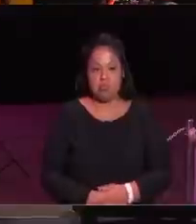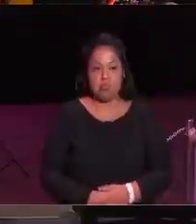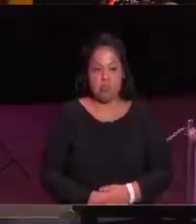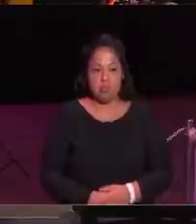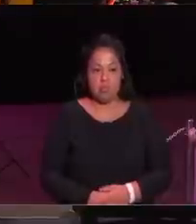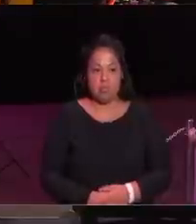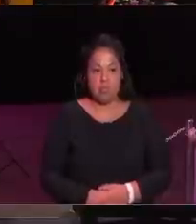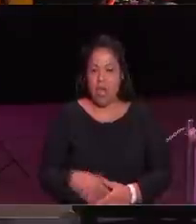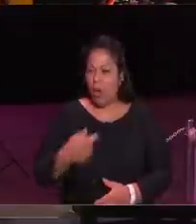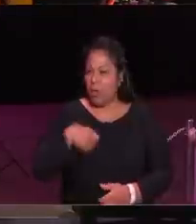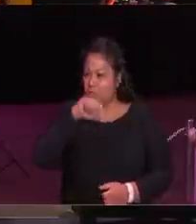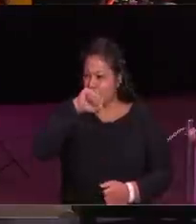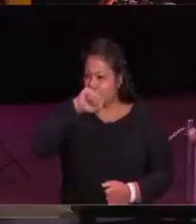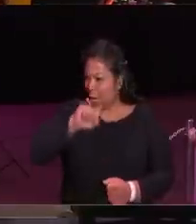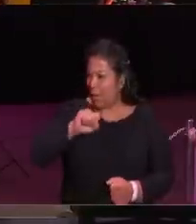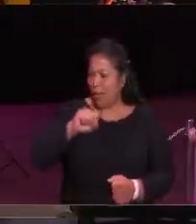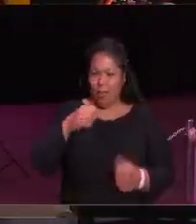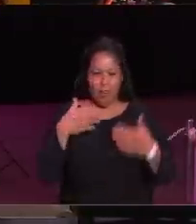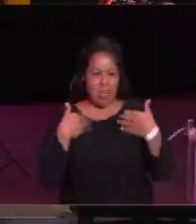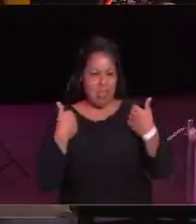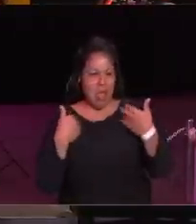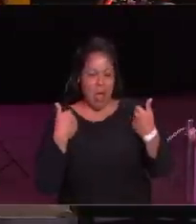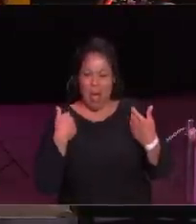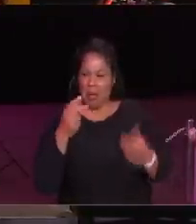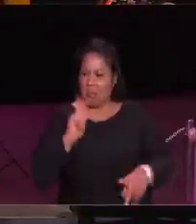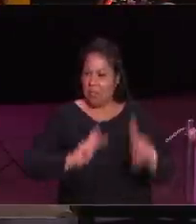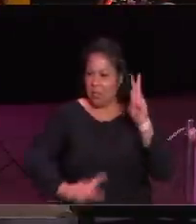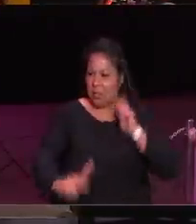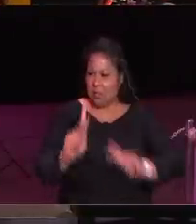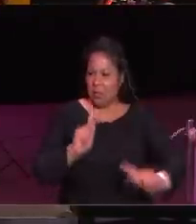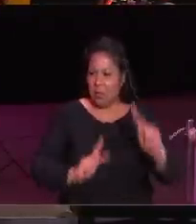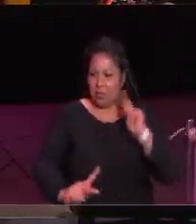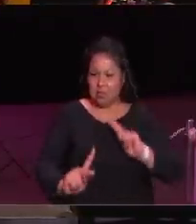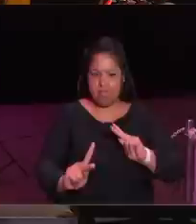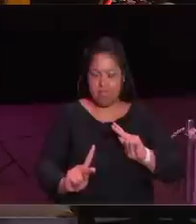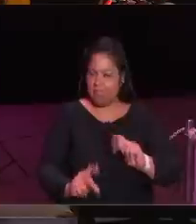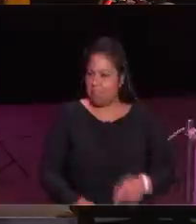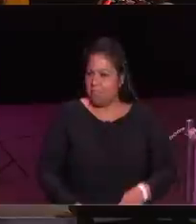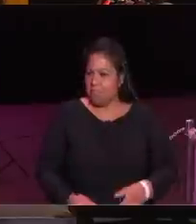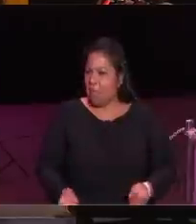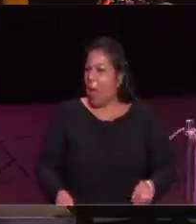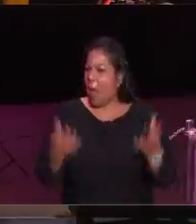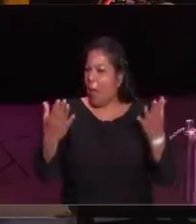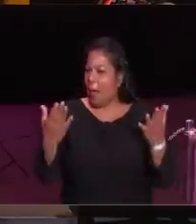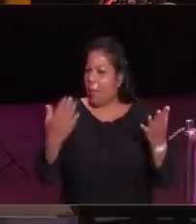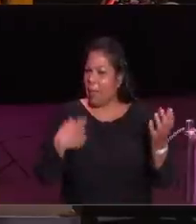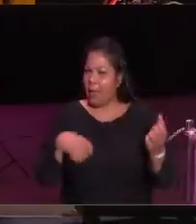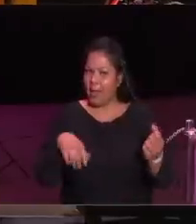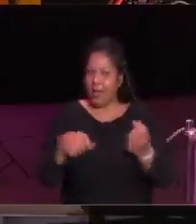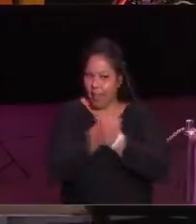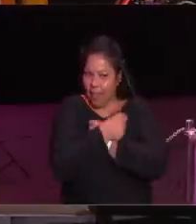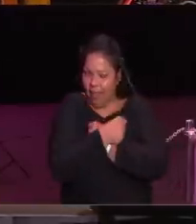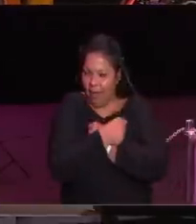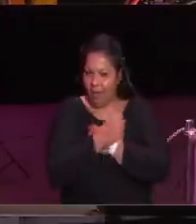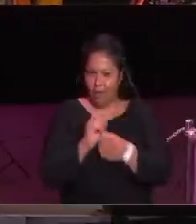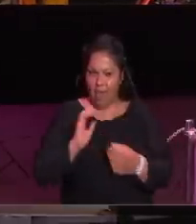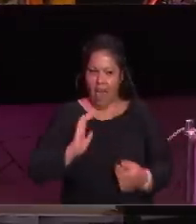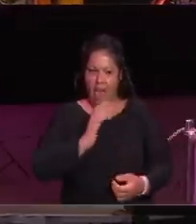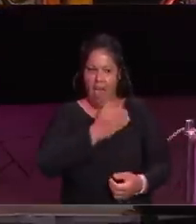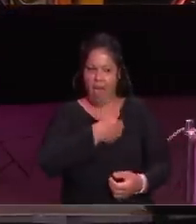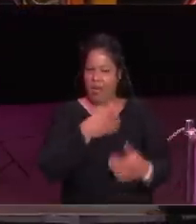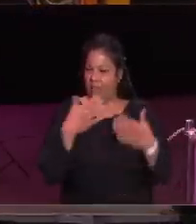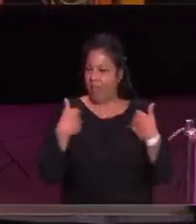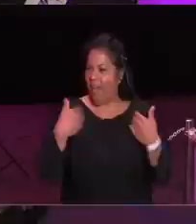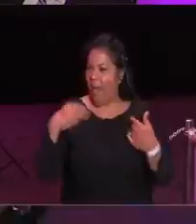And we love our young people. ¿Cuántos aman a los mensajeros de paz? A ver, dije, ¿cuántos aman? How many love the